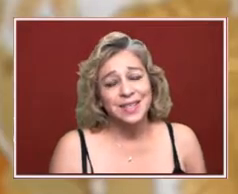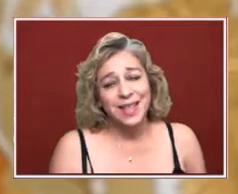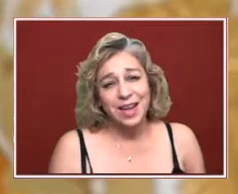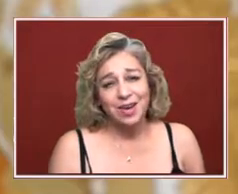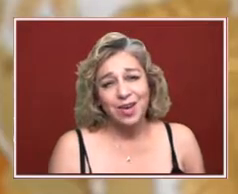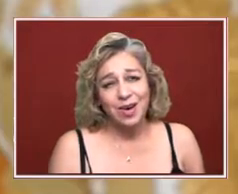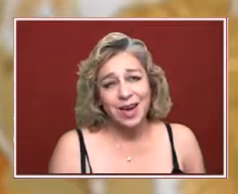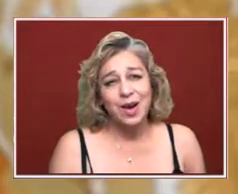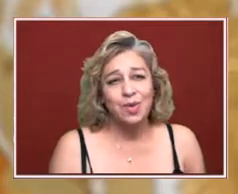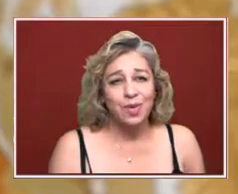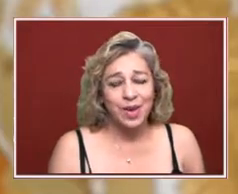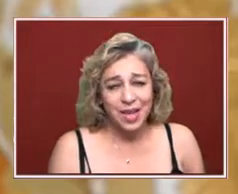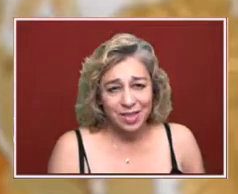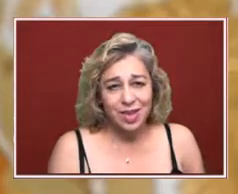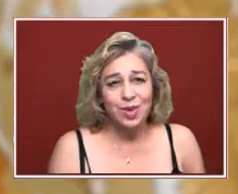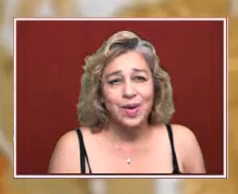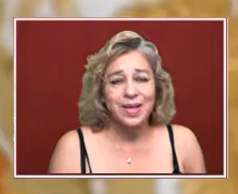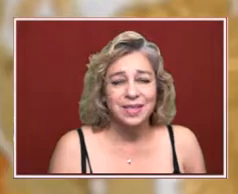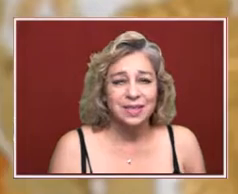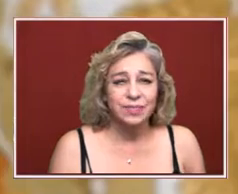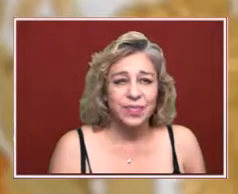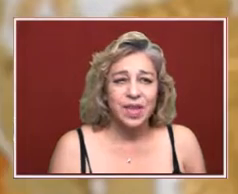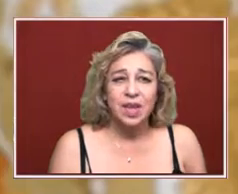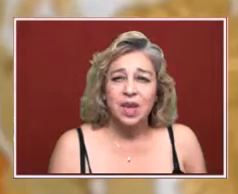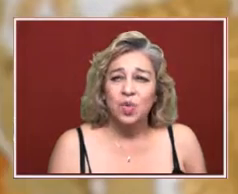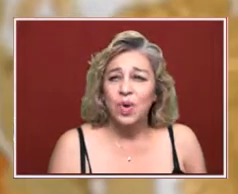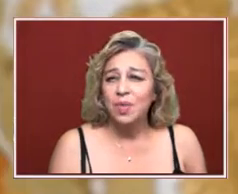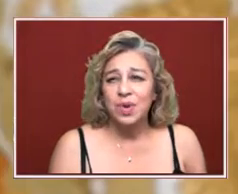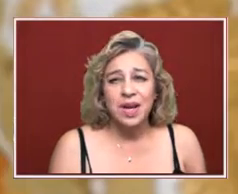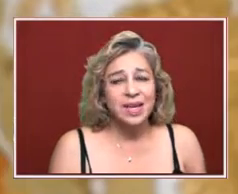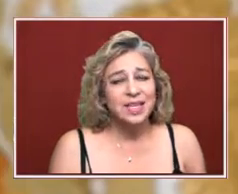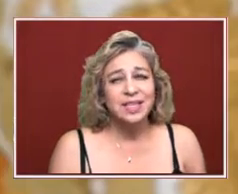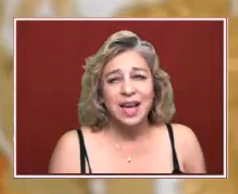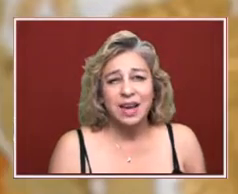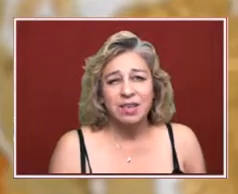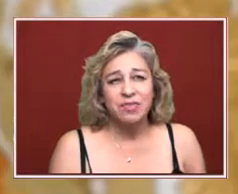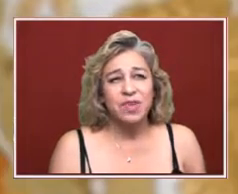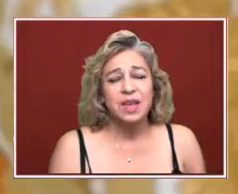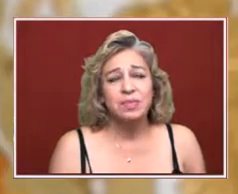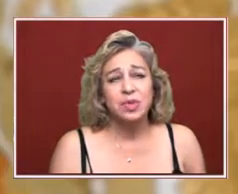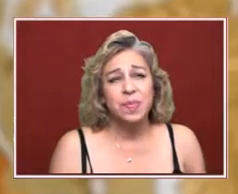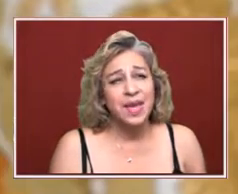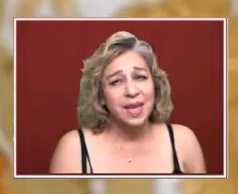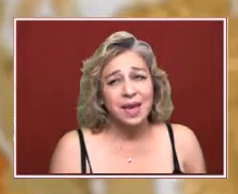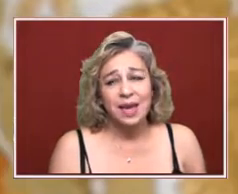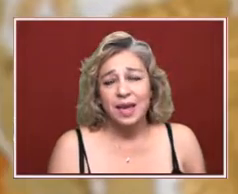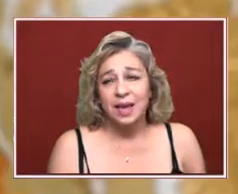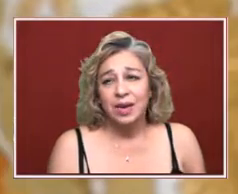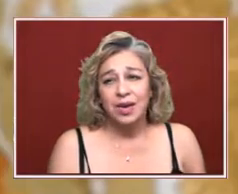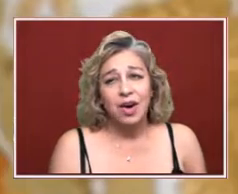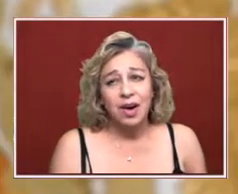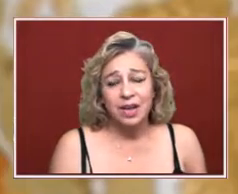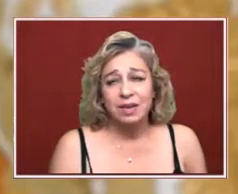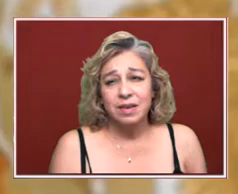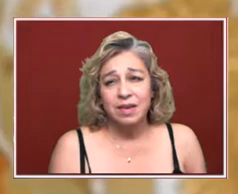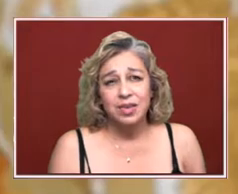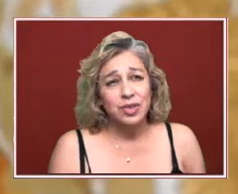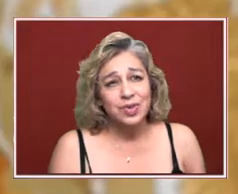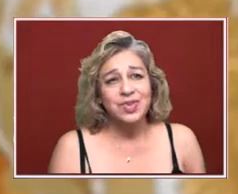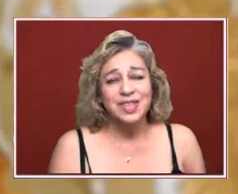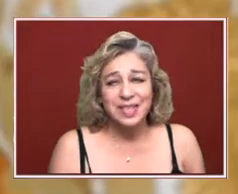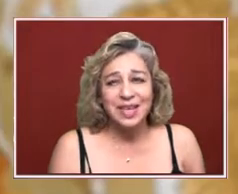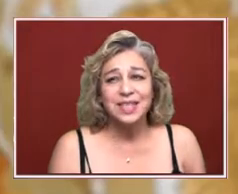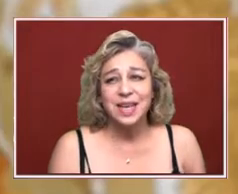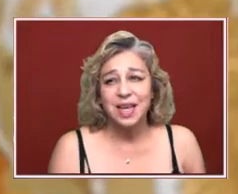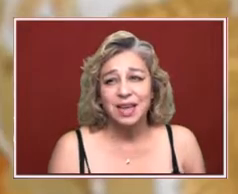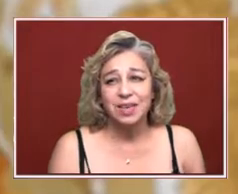Mexicans that are now in the U.S., we would not desire for them to be gone due